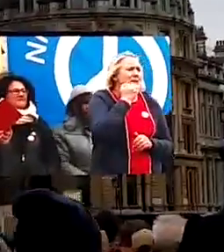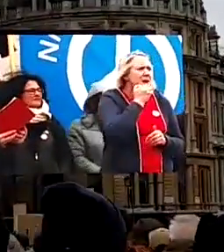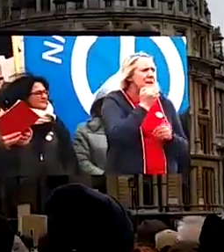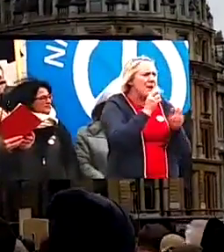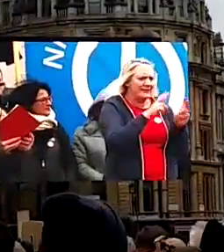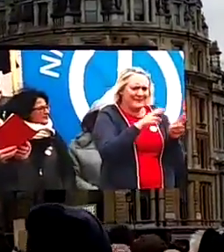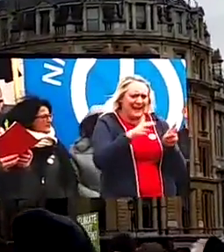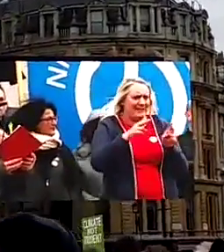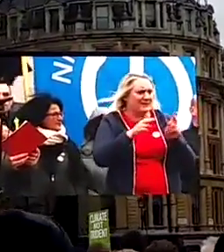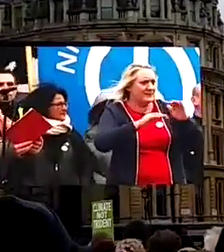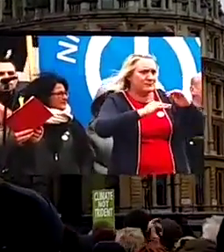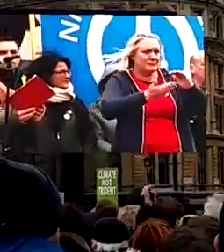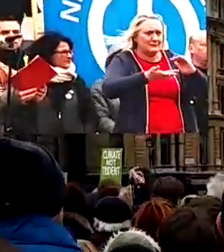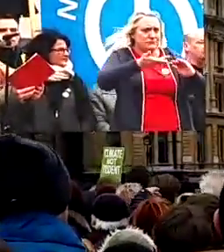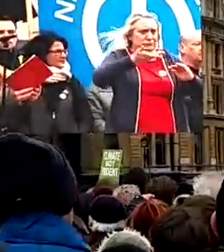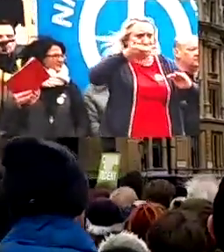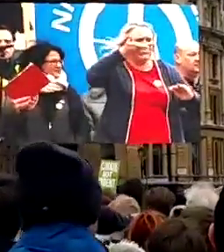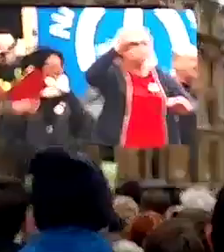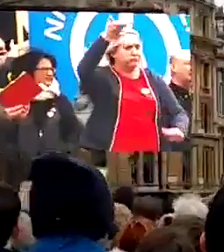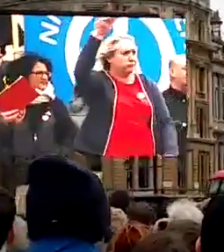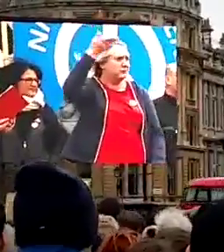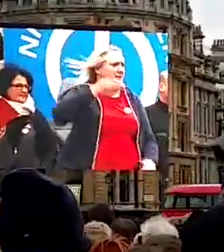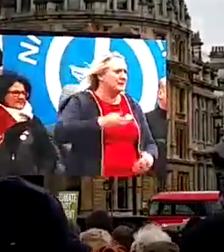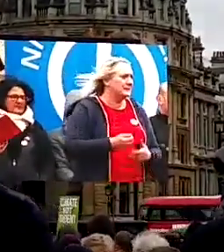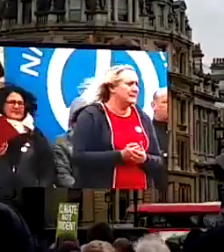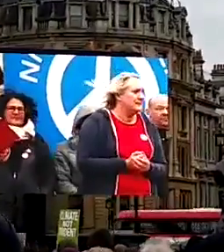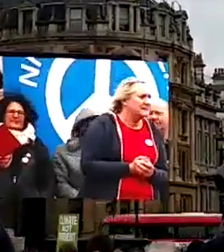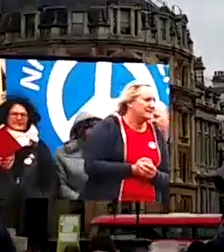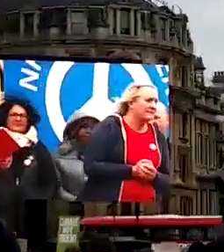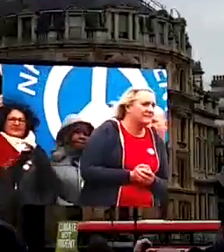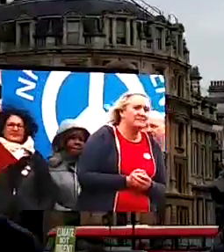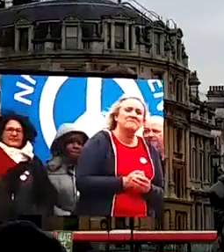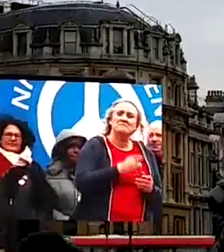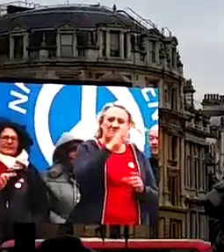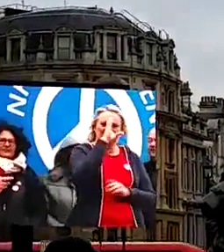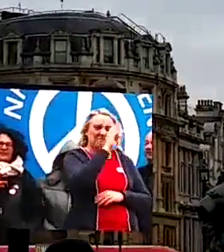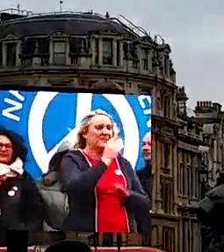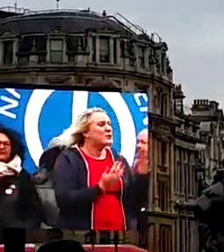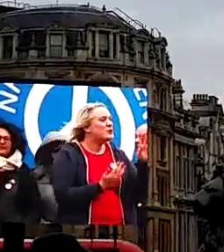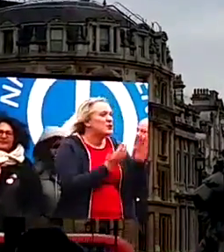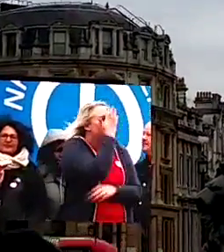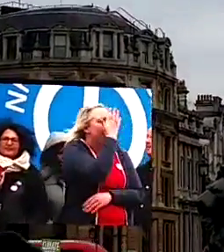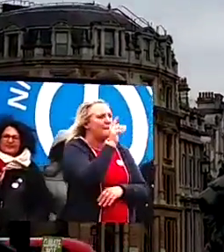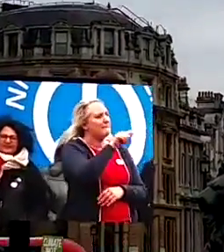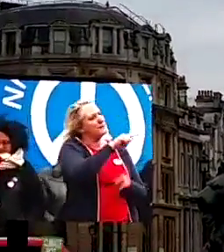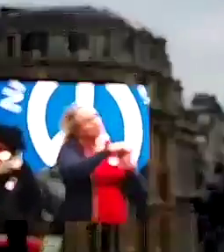Elderly people deserve our respect and help. Shame on you to the Tories for making